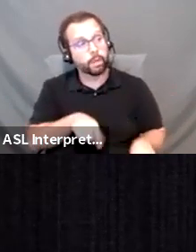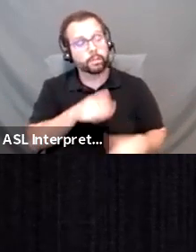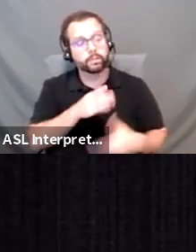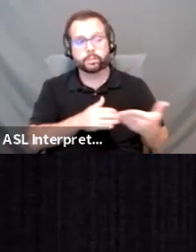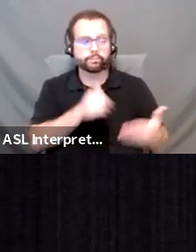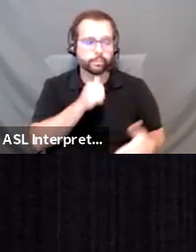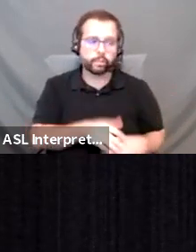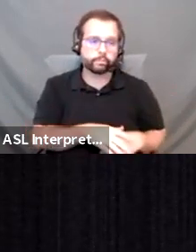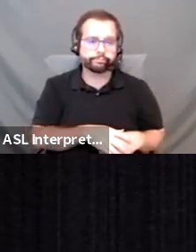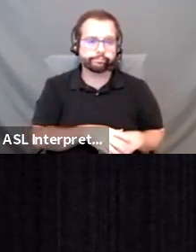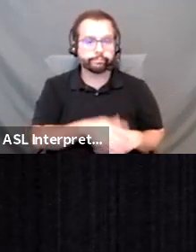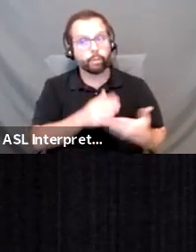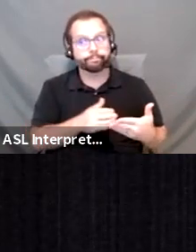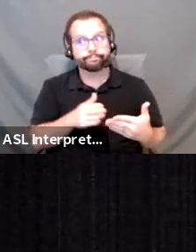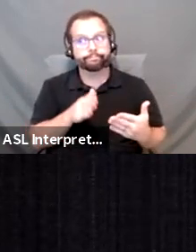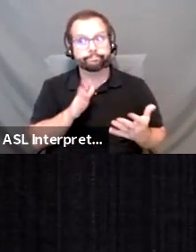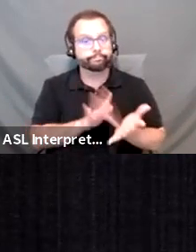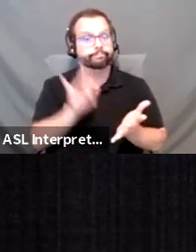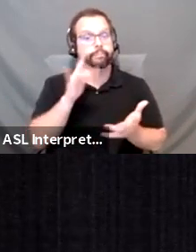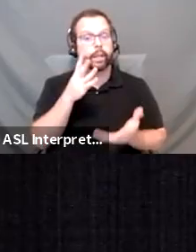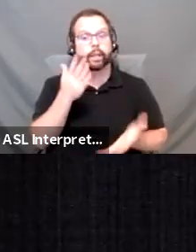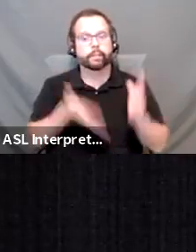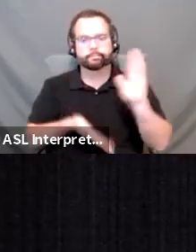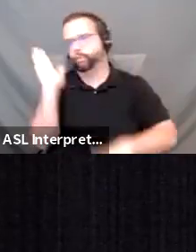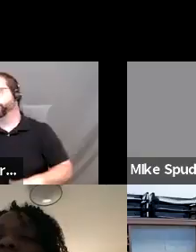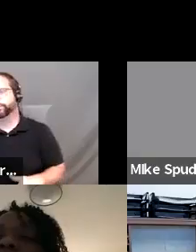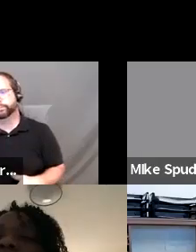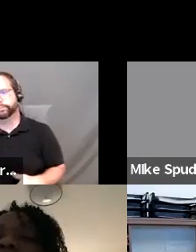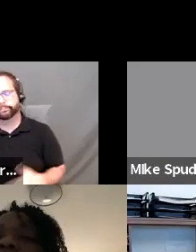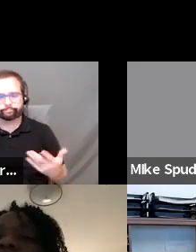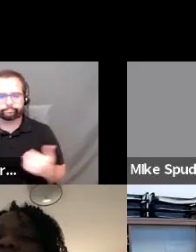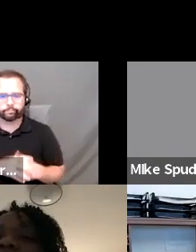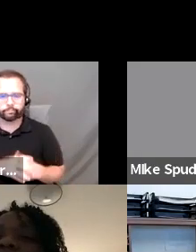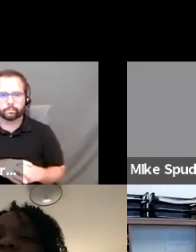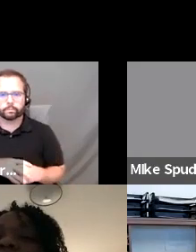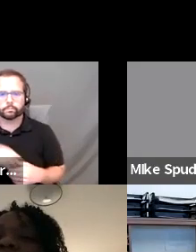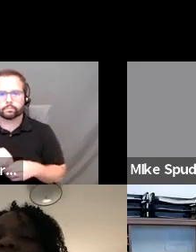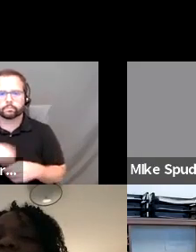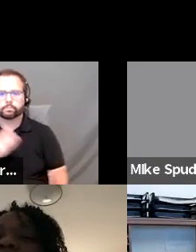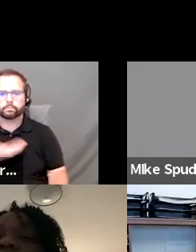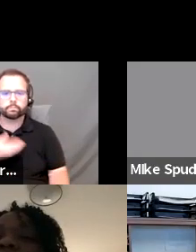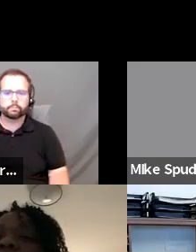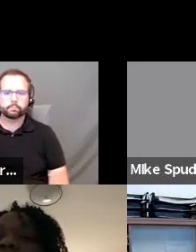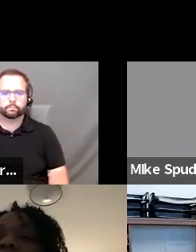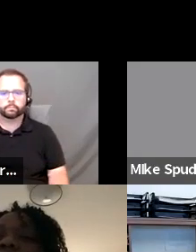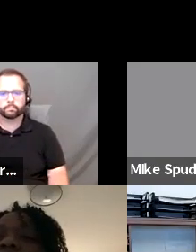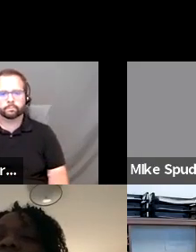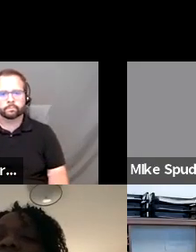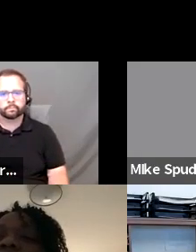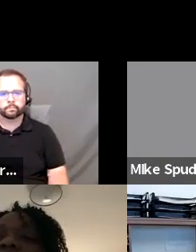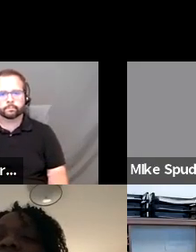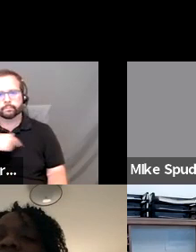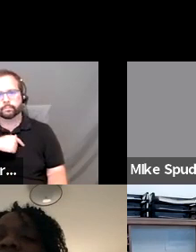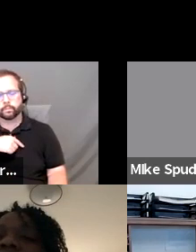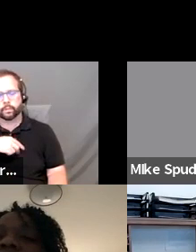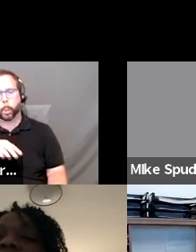on. So In our ILC, we have been looking at it from a different perspective. At least I